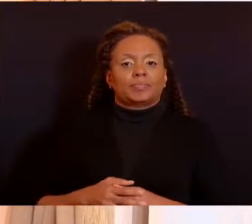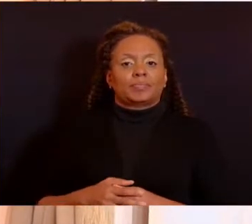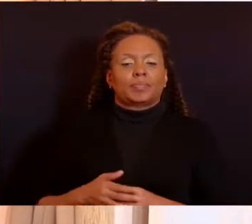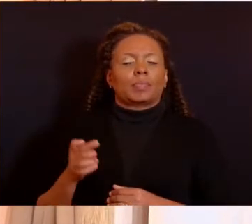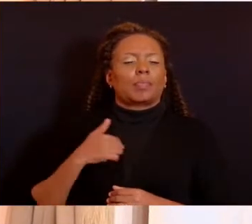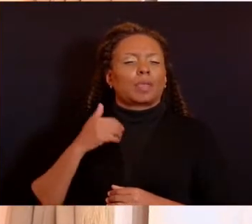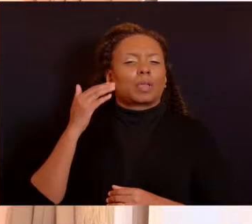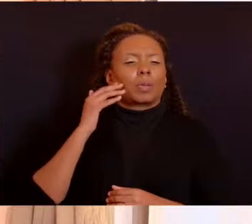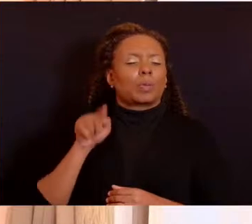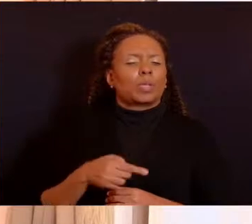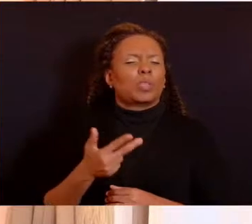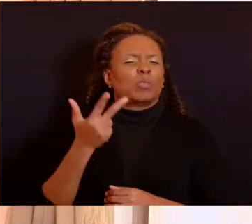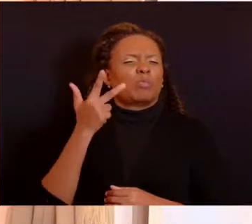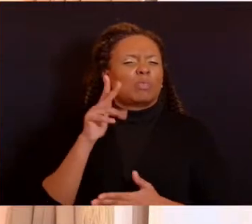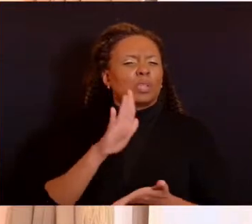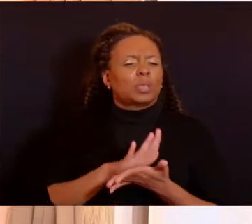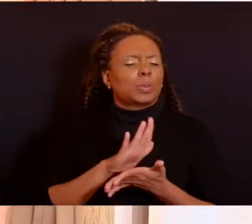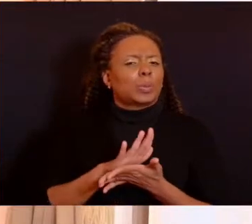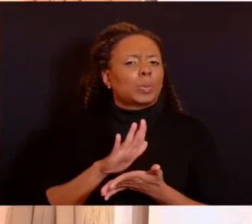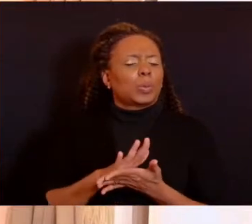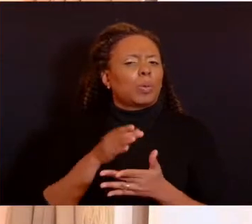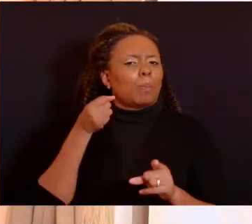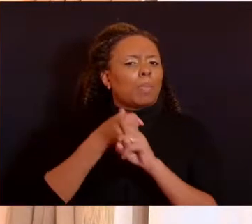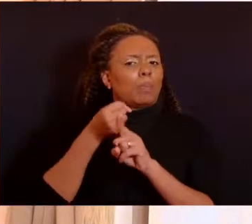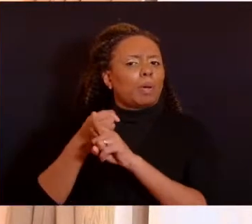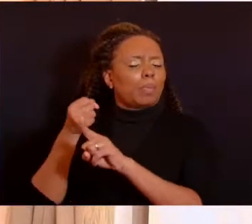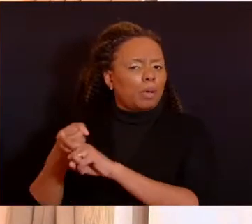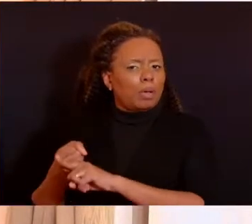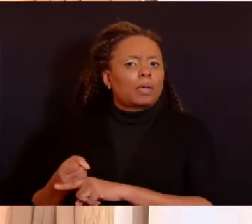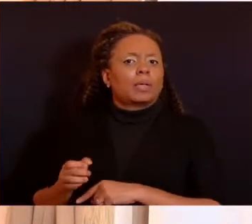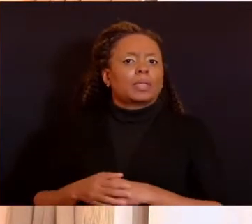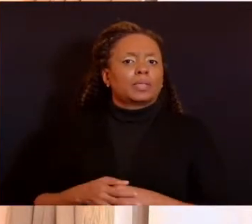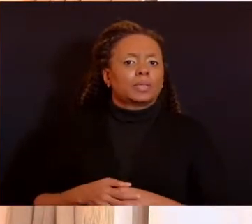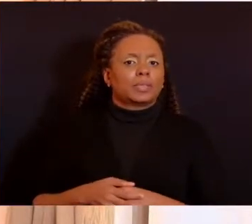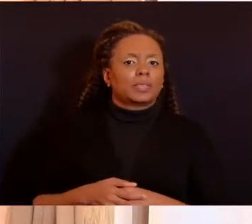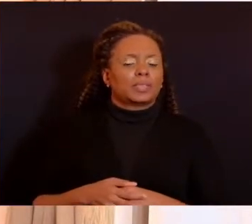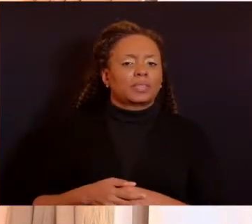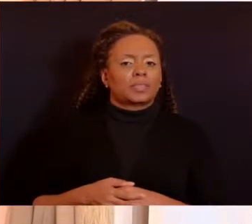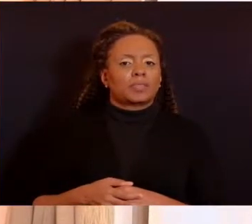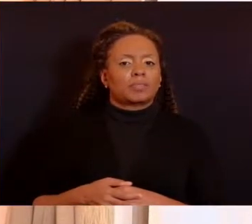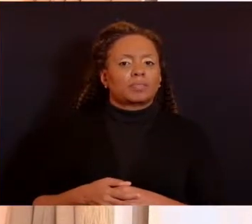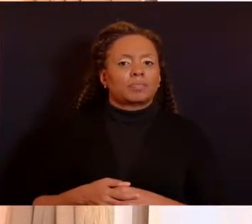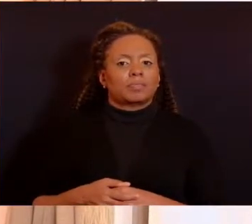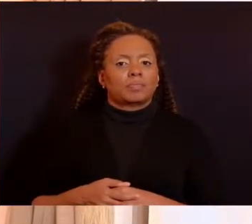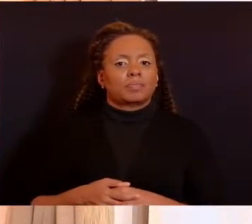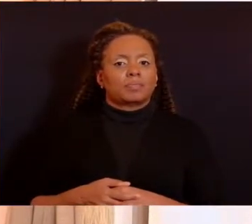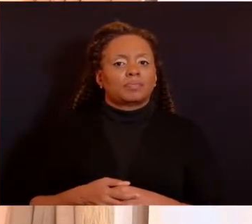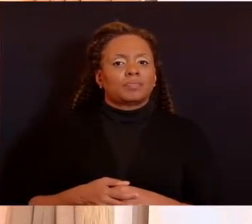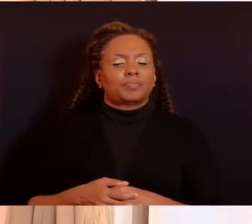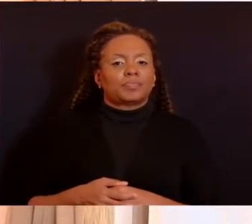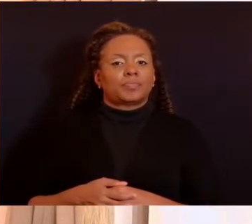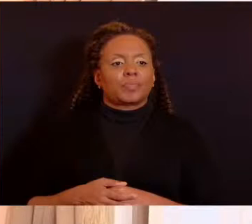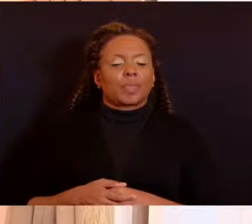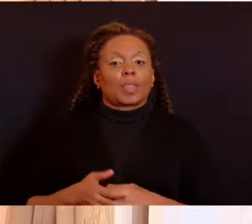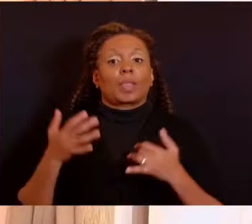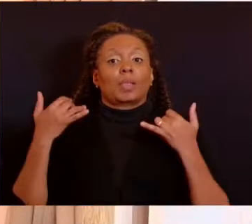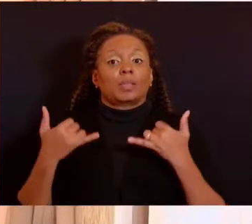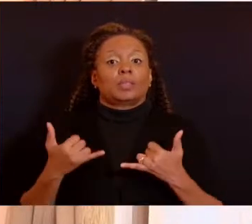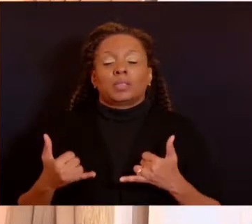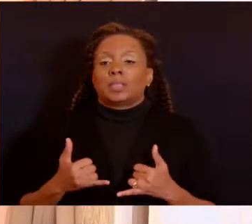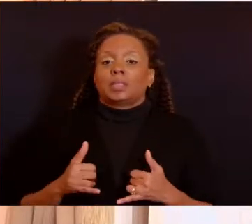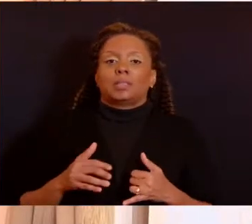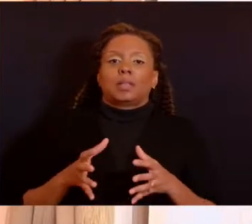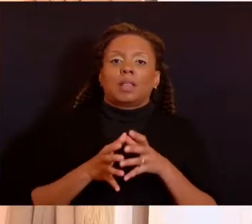identify 3 schools that were affected. Obviously today you would have been further compromised by lack of electricity, lack